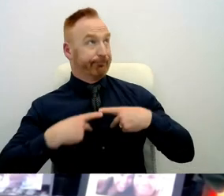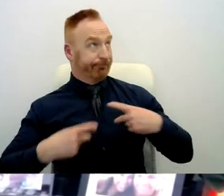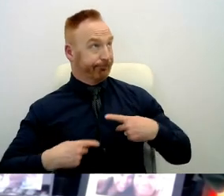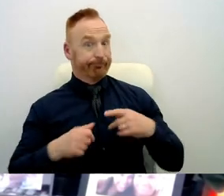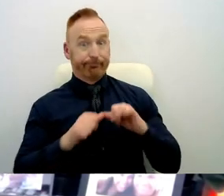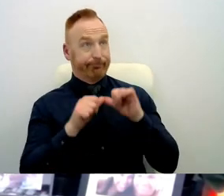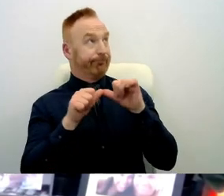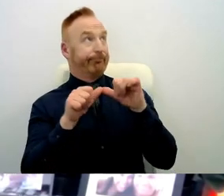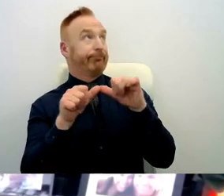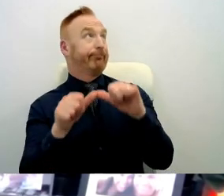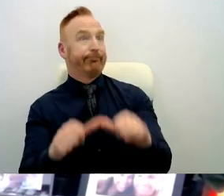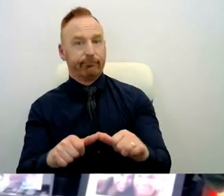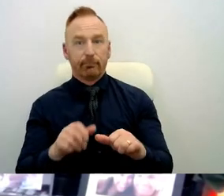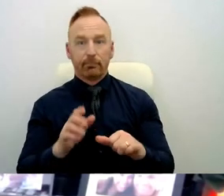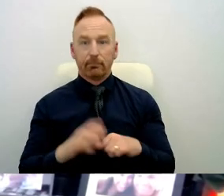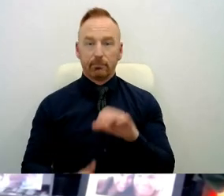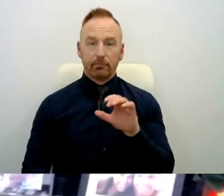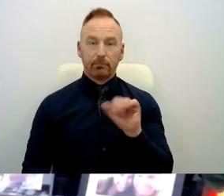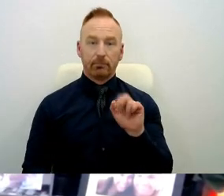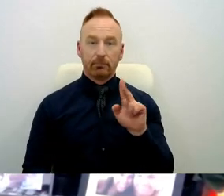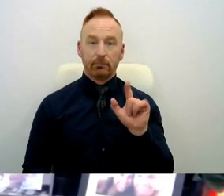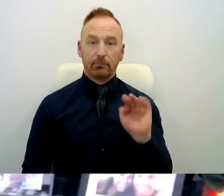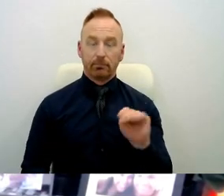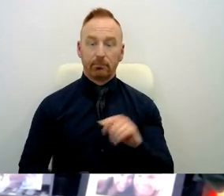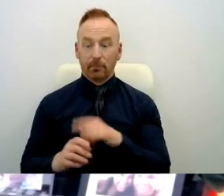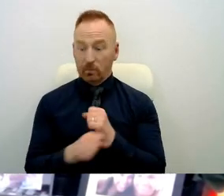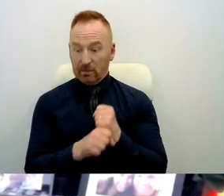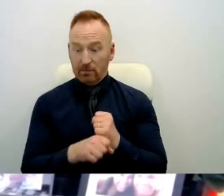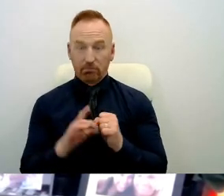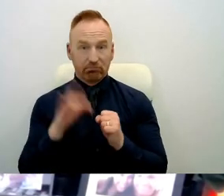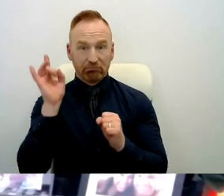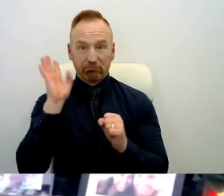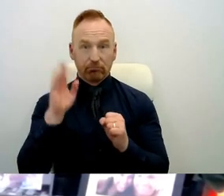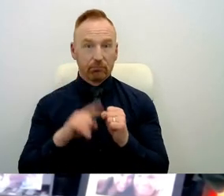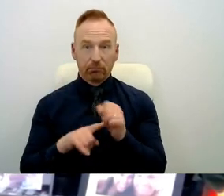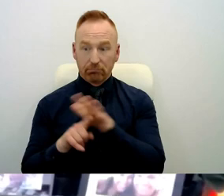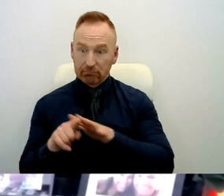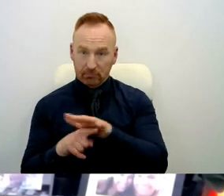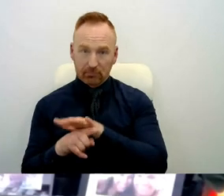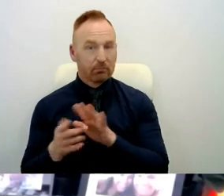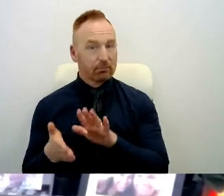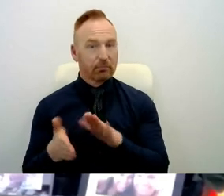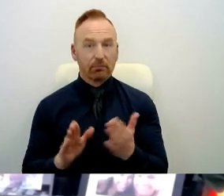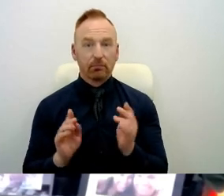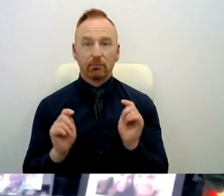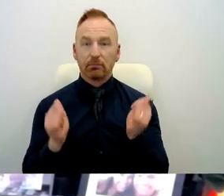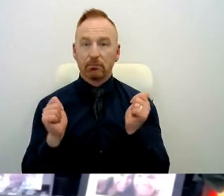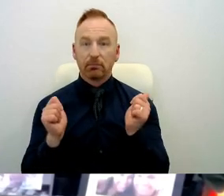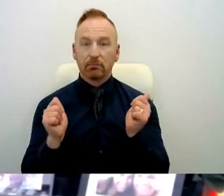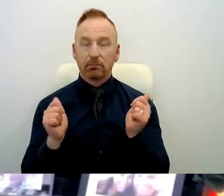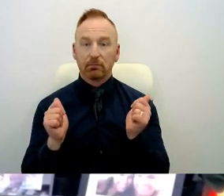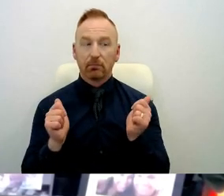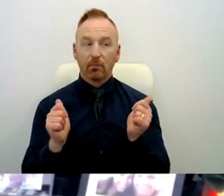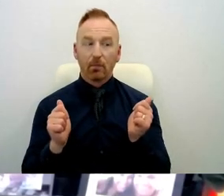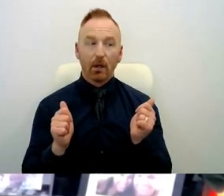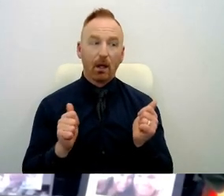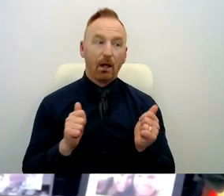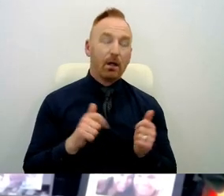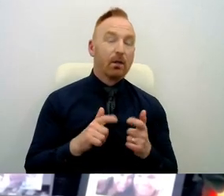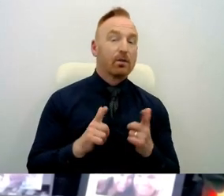the Caribbean, slaves faced such hard conditions that many died very quickly. And so